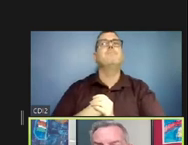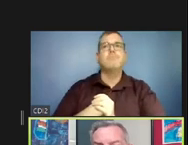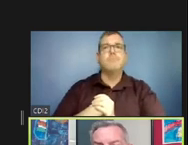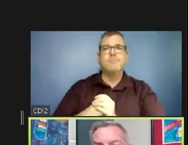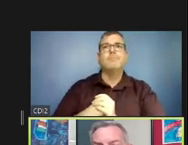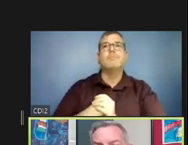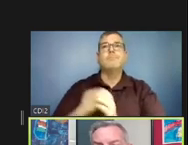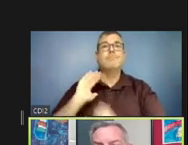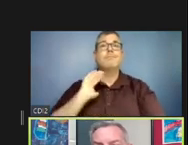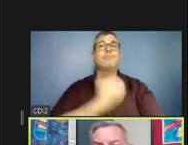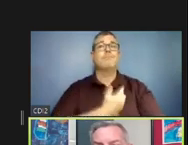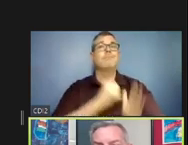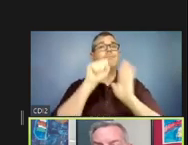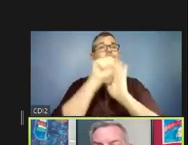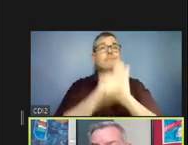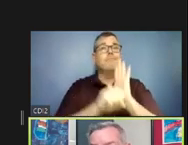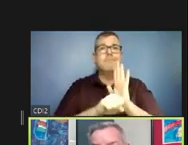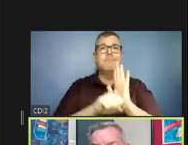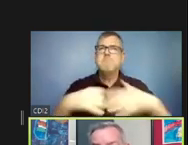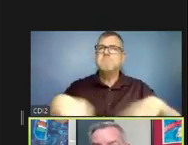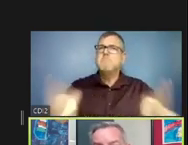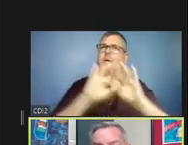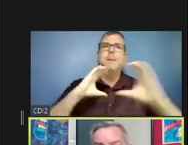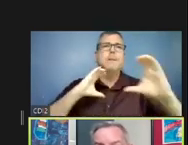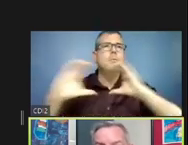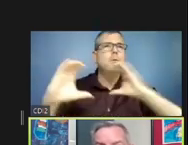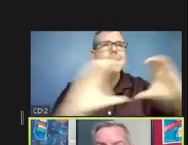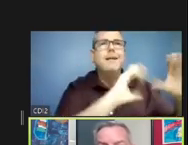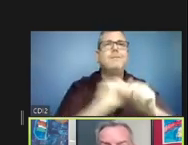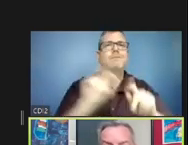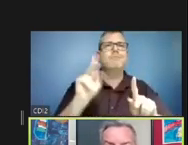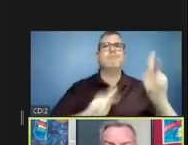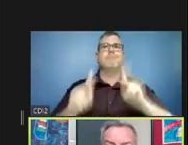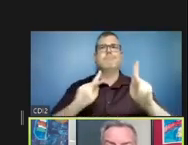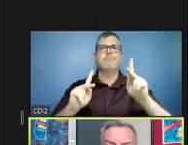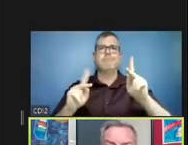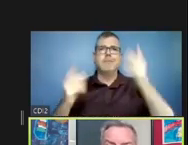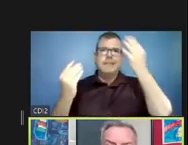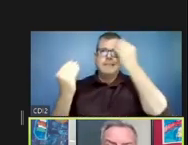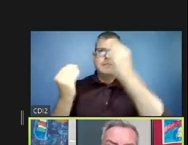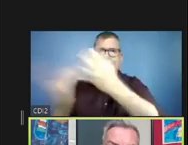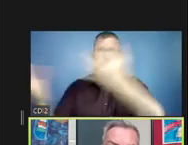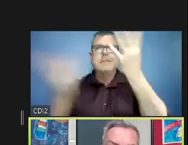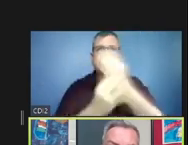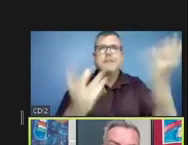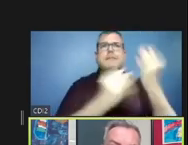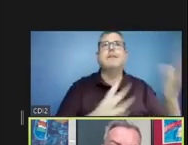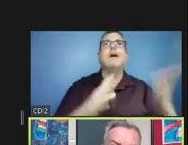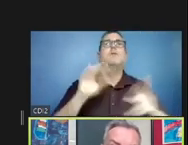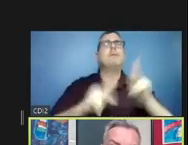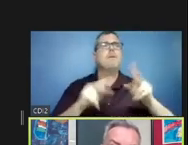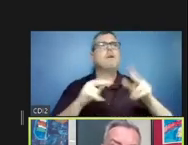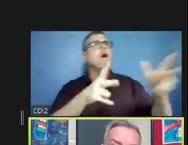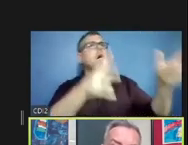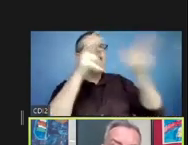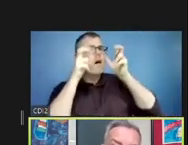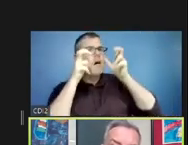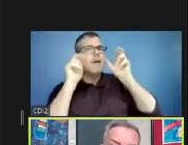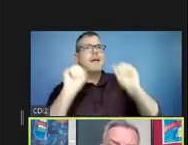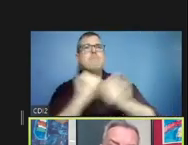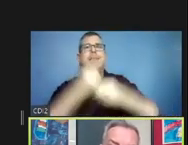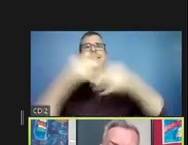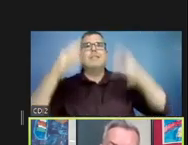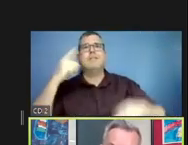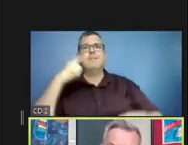so they can make the best decisions for themselves. From my point of view, that's the best thing we can do regarding vaccine hesitancy. And part of that is my last piece, which